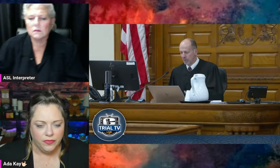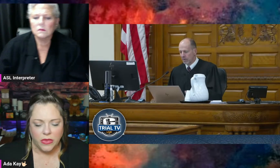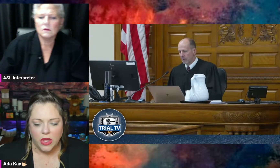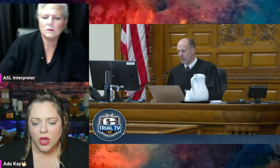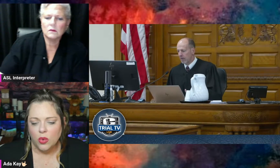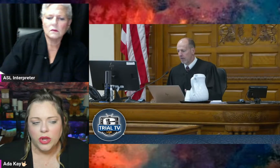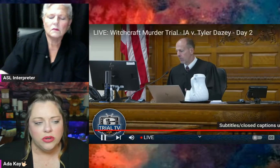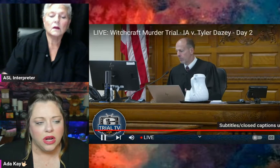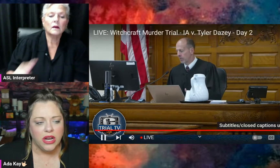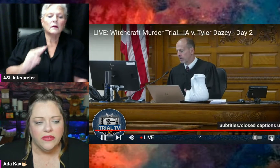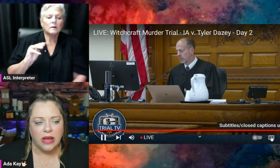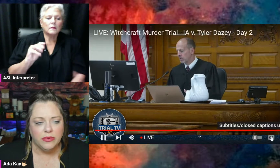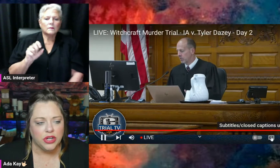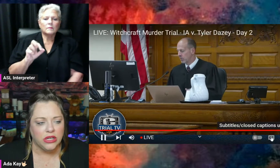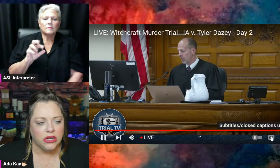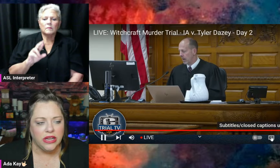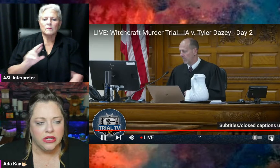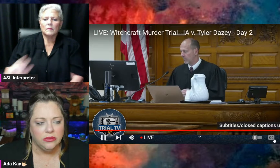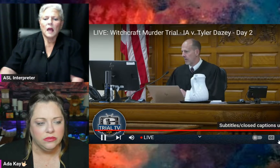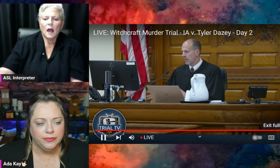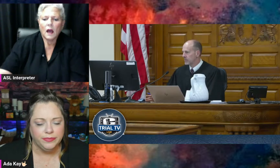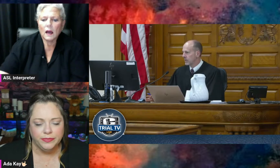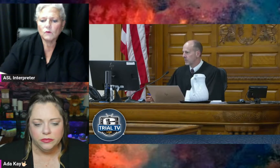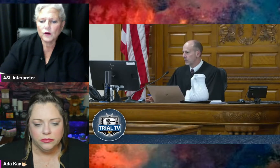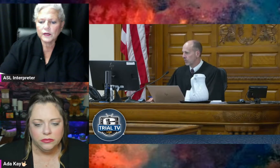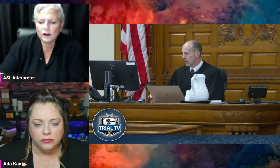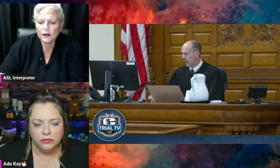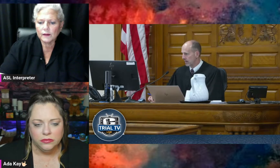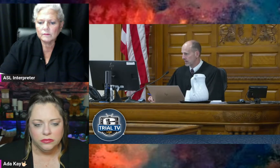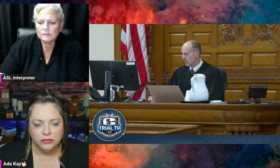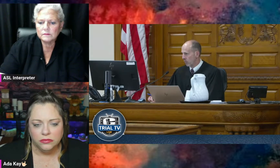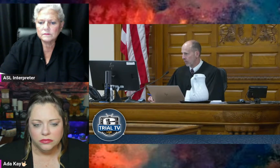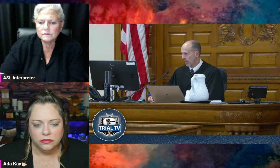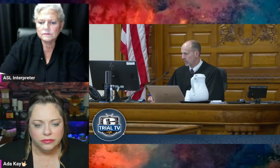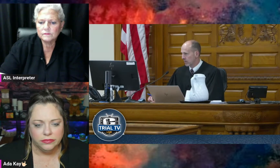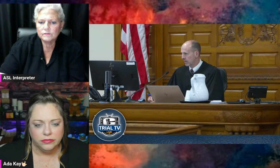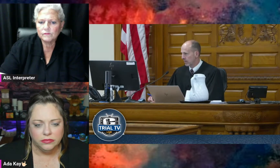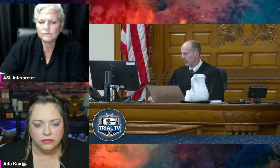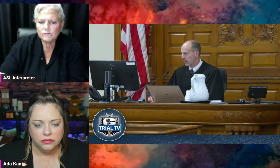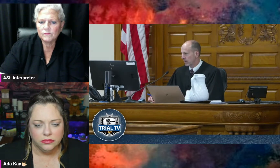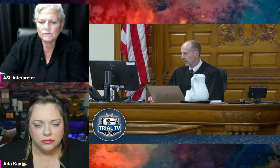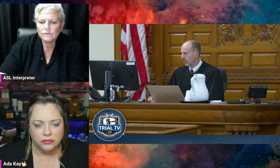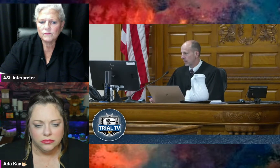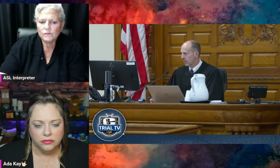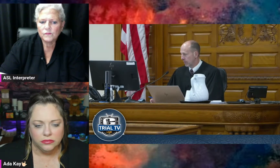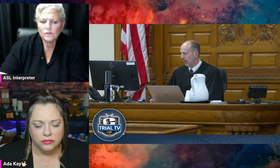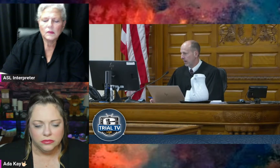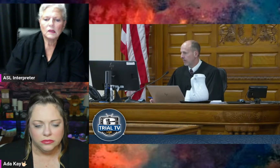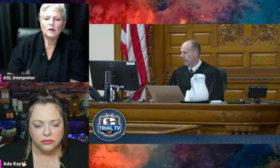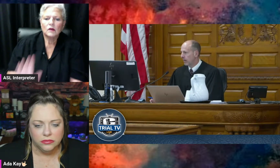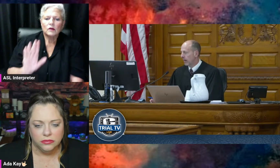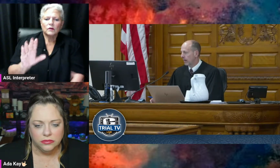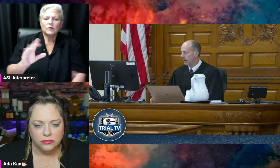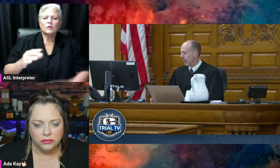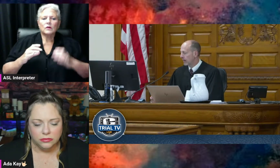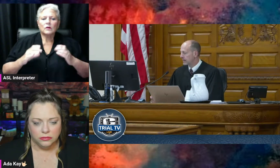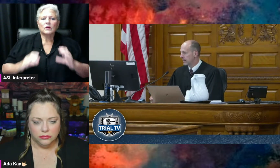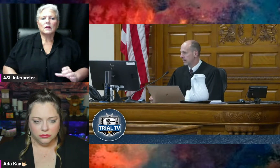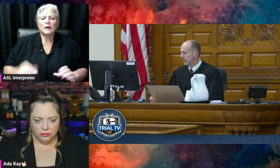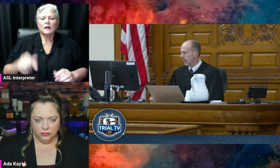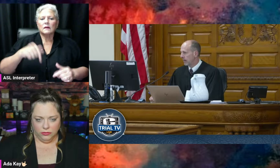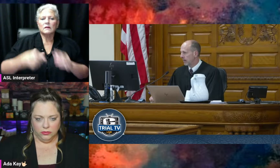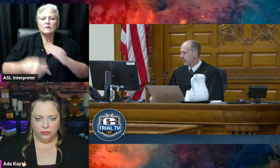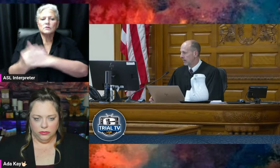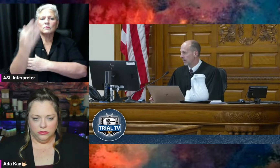Mr. Hoover, We do can you not have report, captioning, did you Diane. have a conversation with your client this morning at the jail? We did. Okay. And